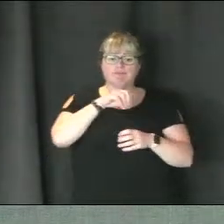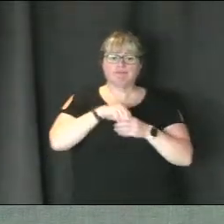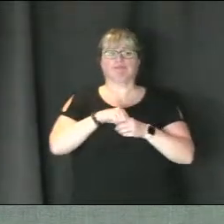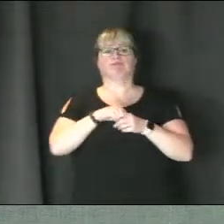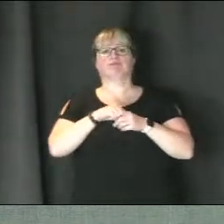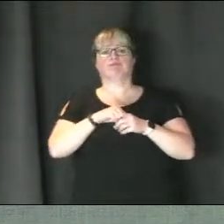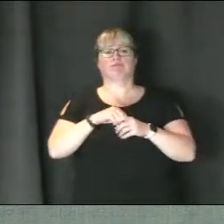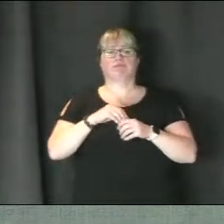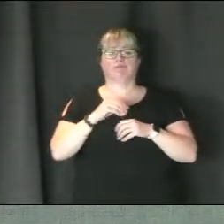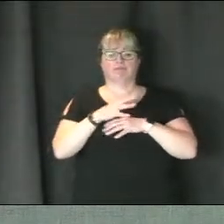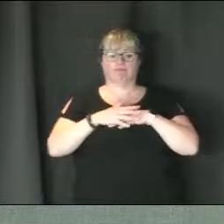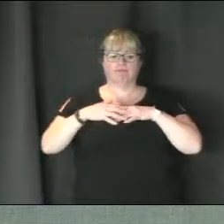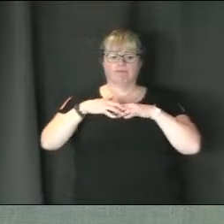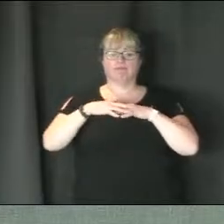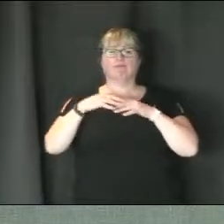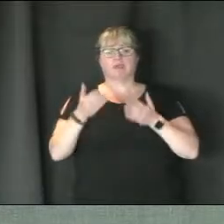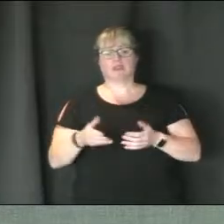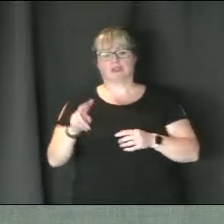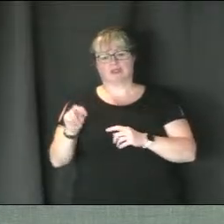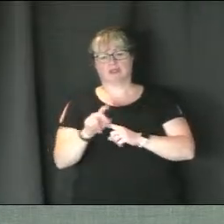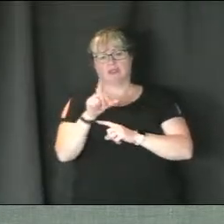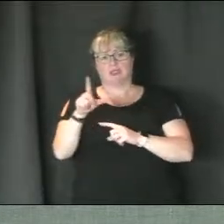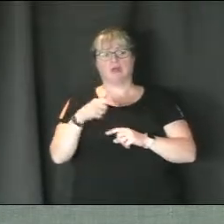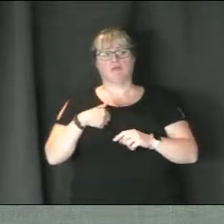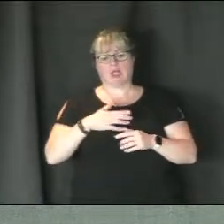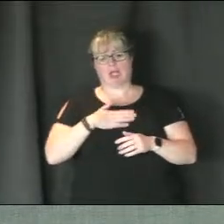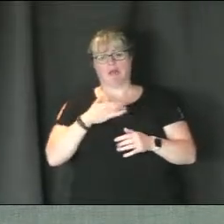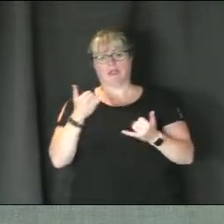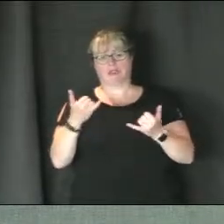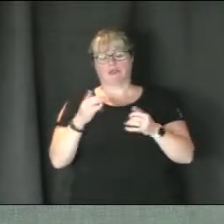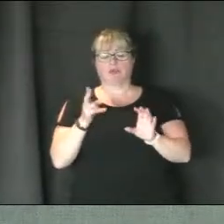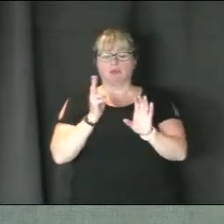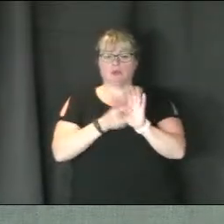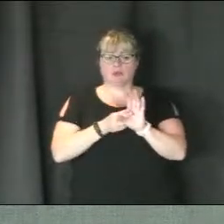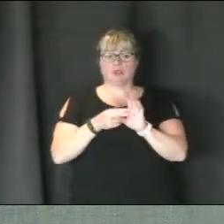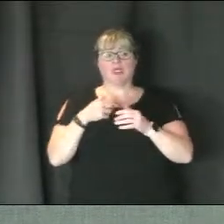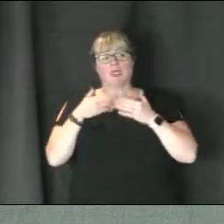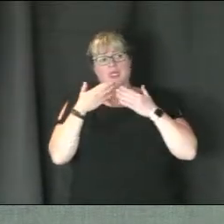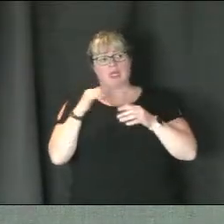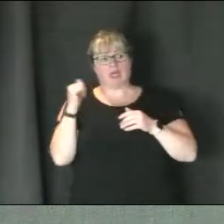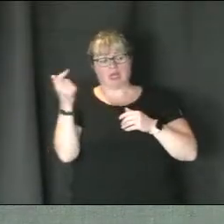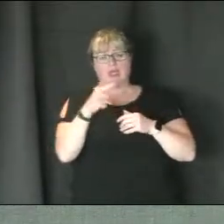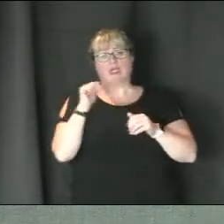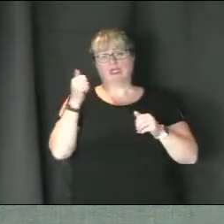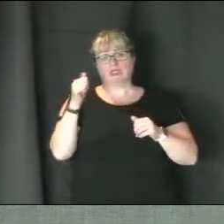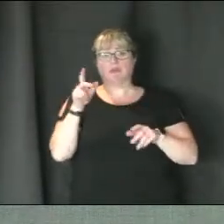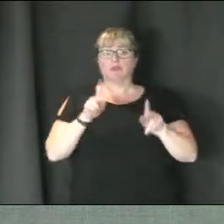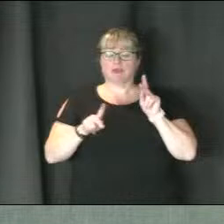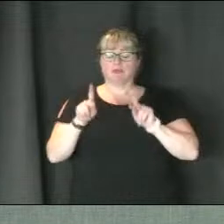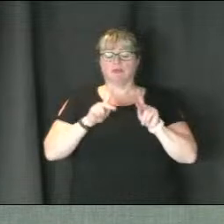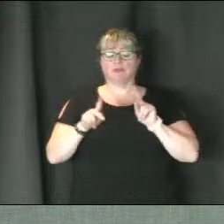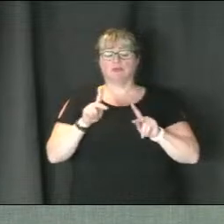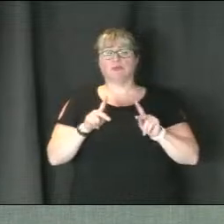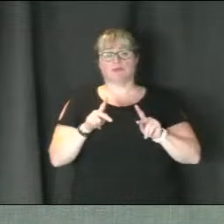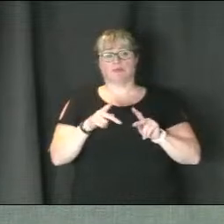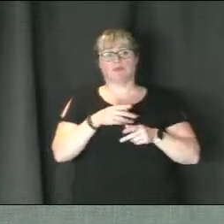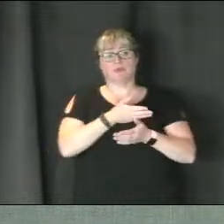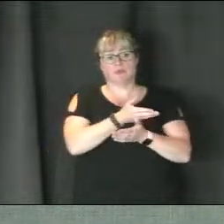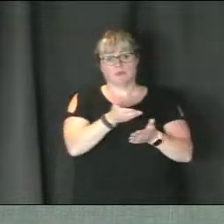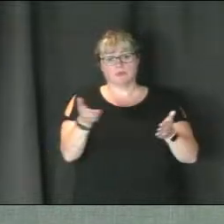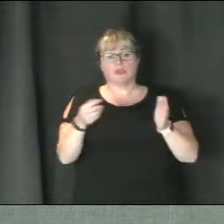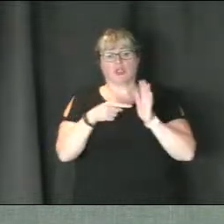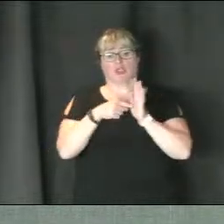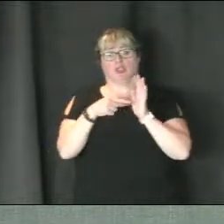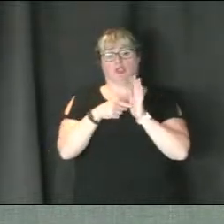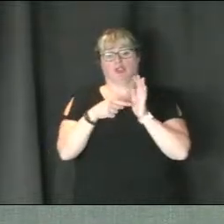And I really couldn't be more proud this morning to be part of this presentation. And I want to thank the 10 recipients who individually deserve